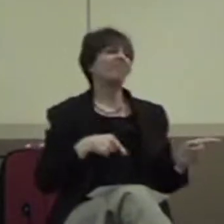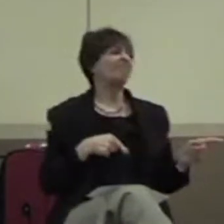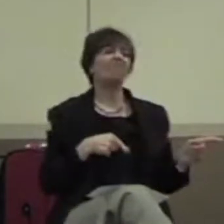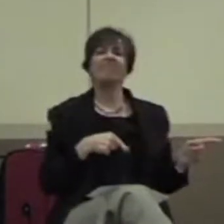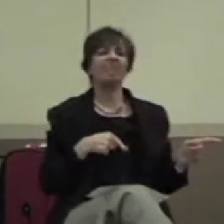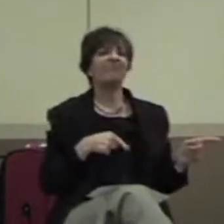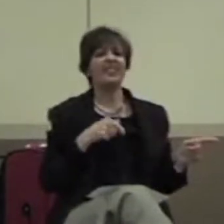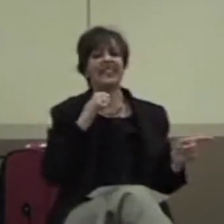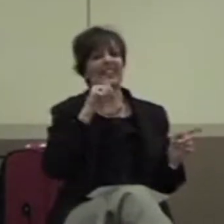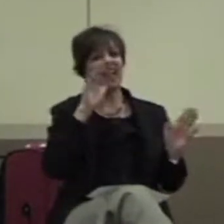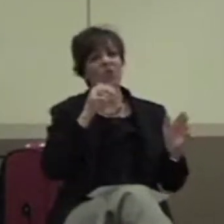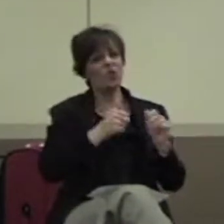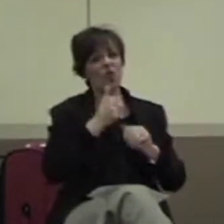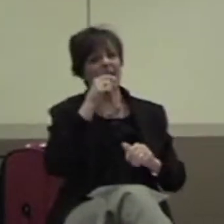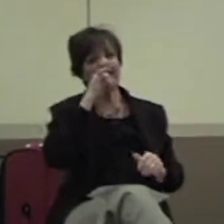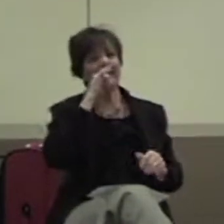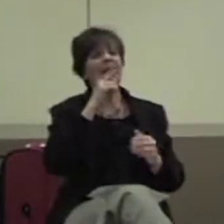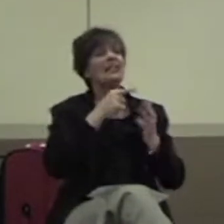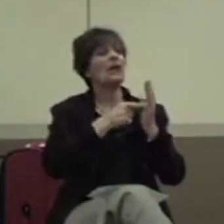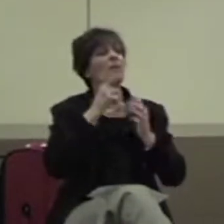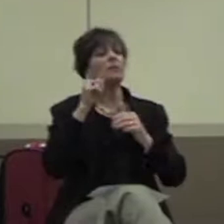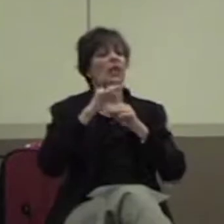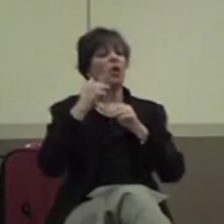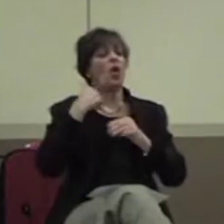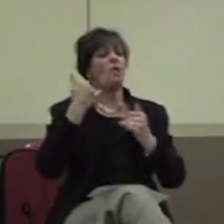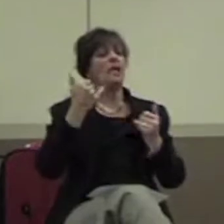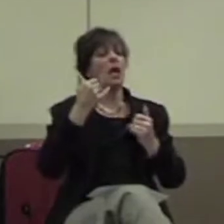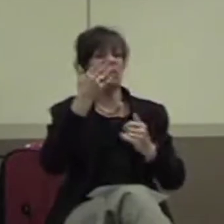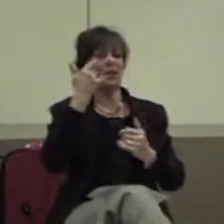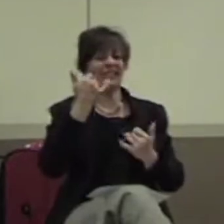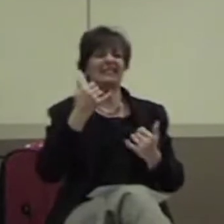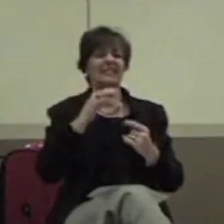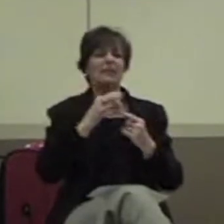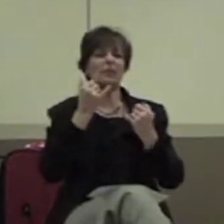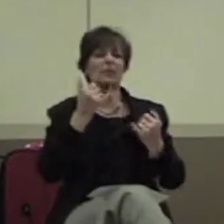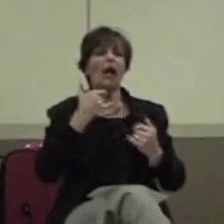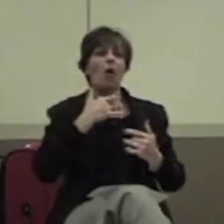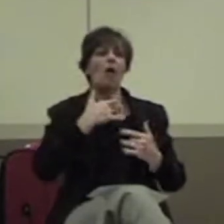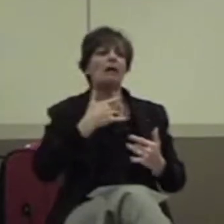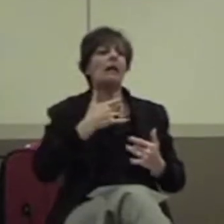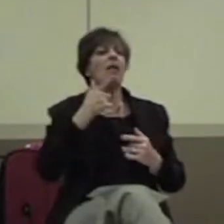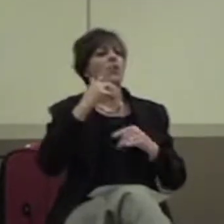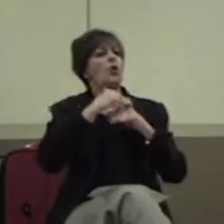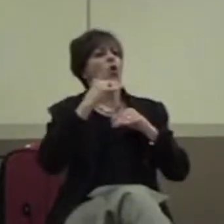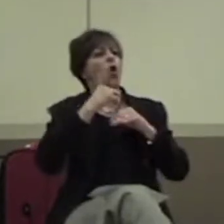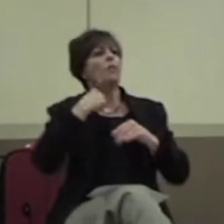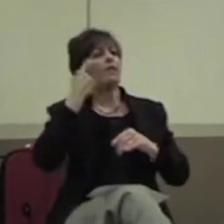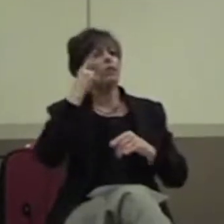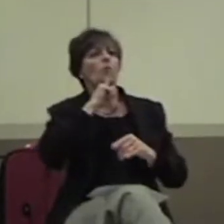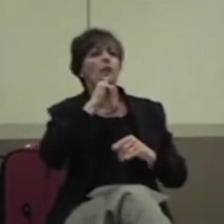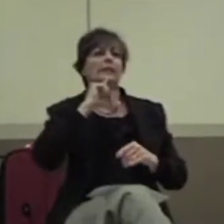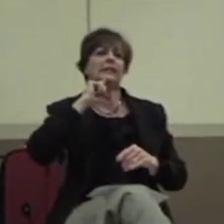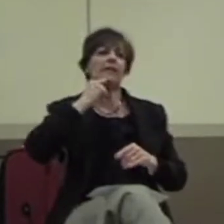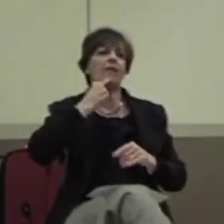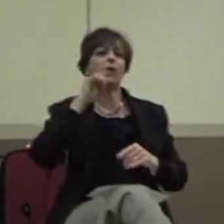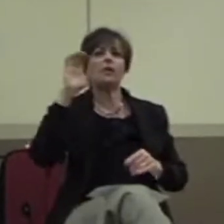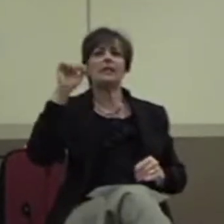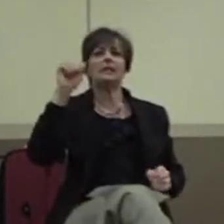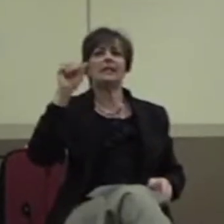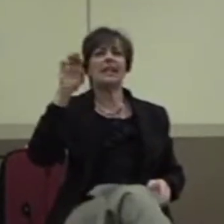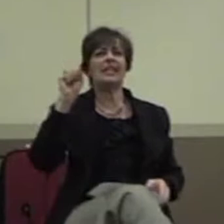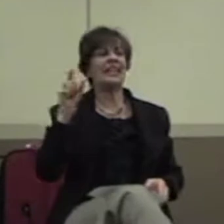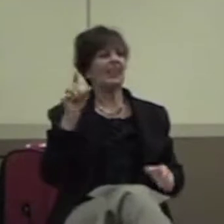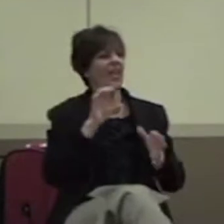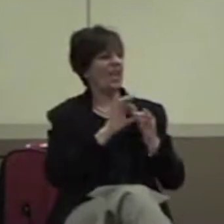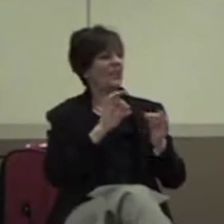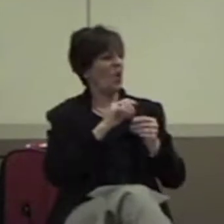the greatest kid in the world. I mean, sometimes when I get called in, especially now because I tend to get called in for really severe cases, they're talking about